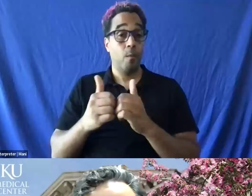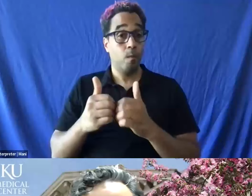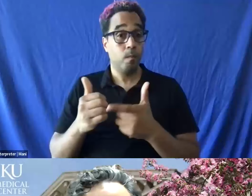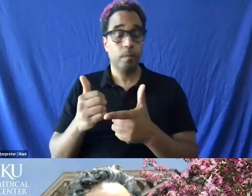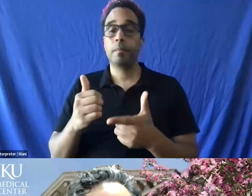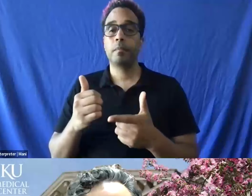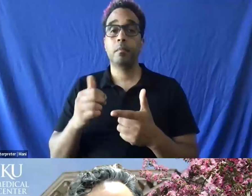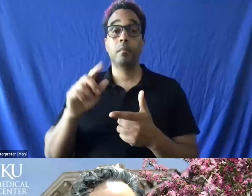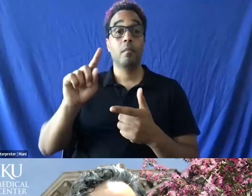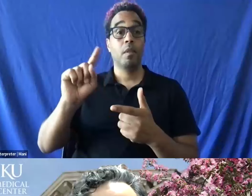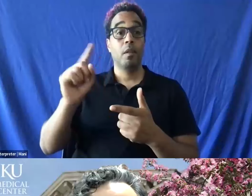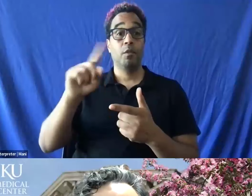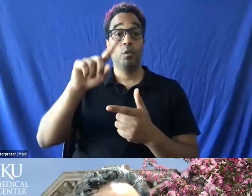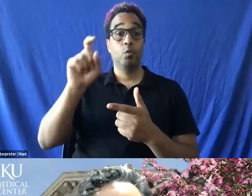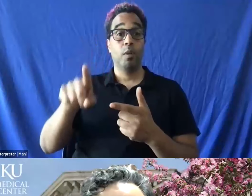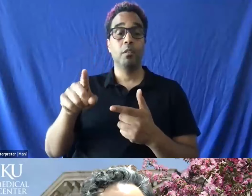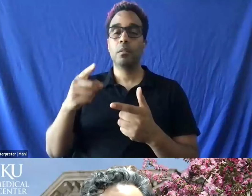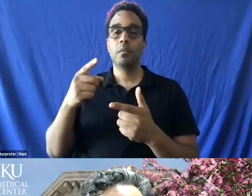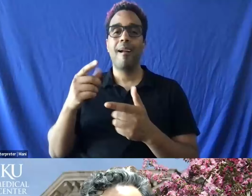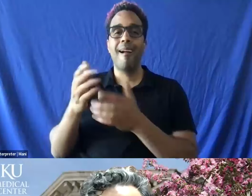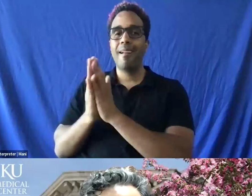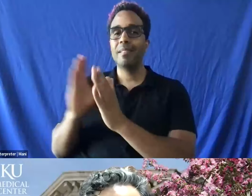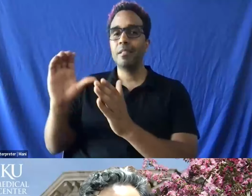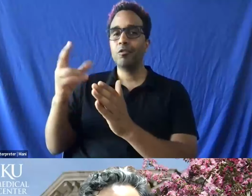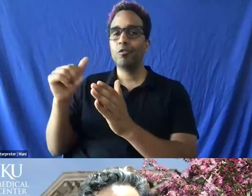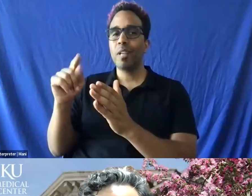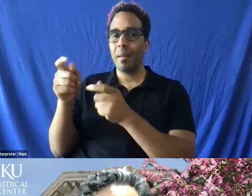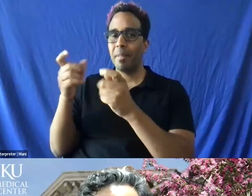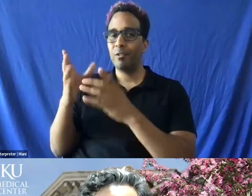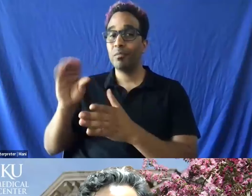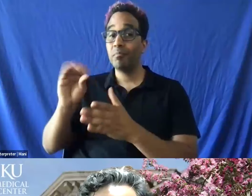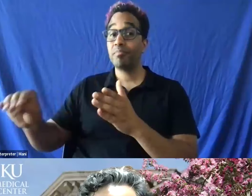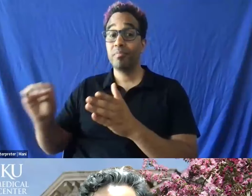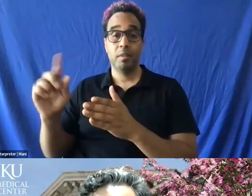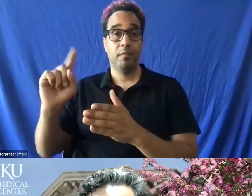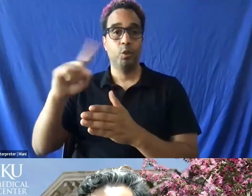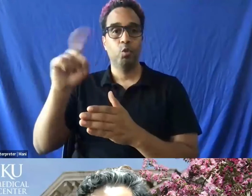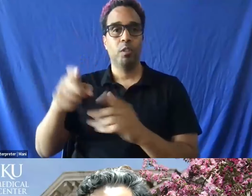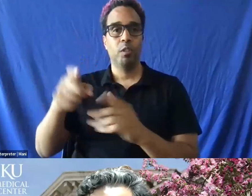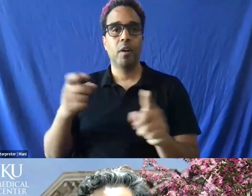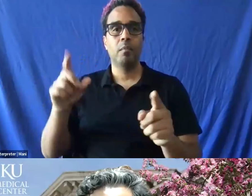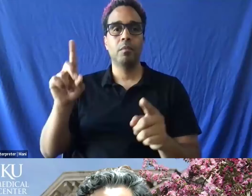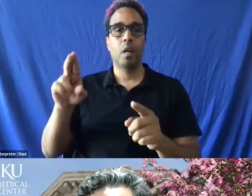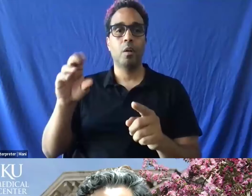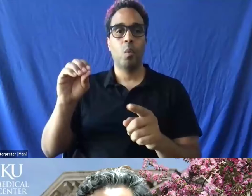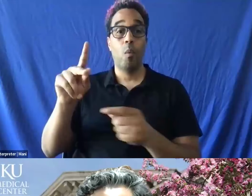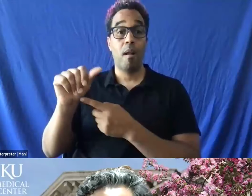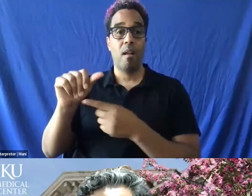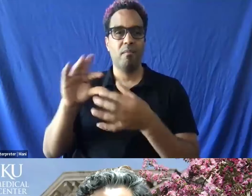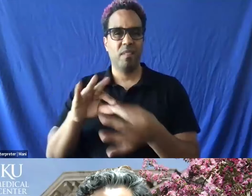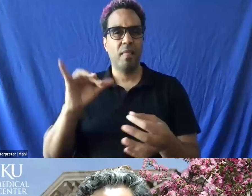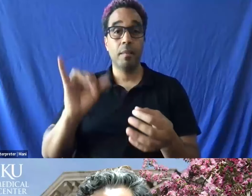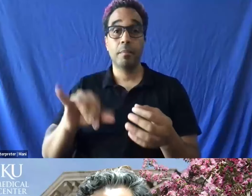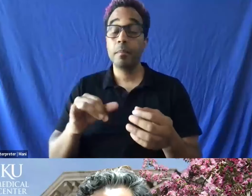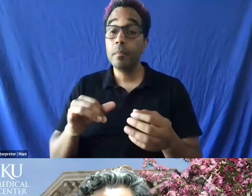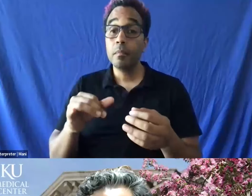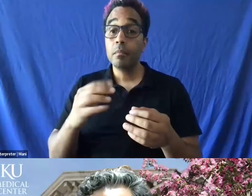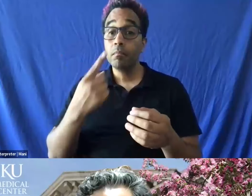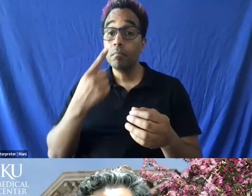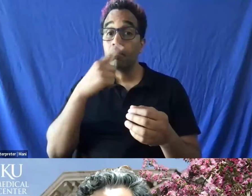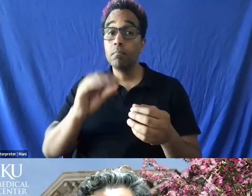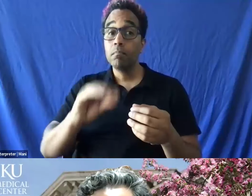first question from Dr. Okah, which is of this nature. And Alexis, can you post that question for us? It's